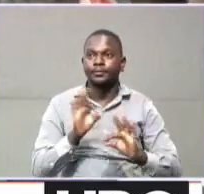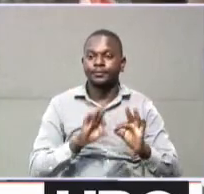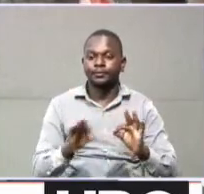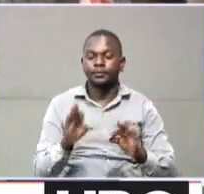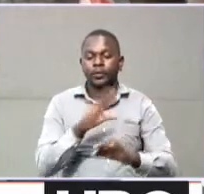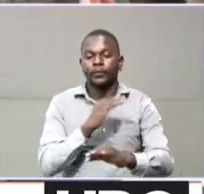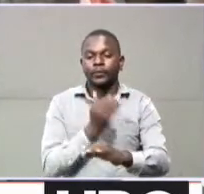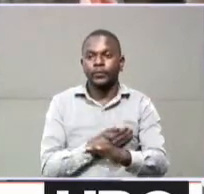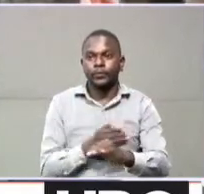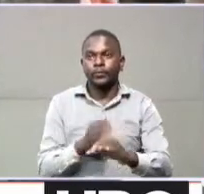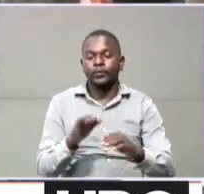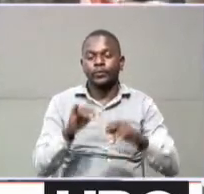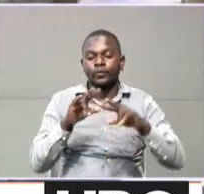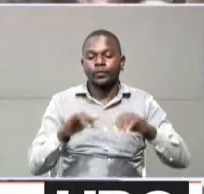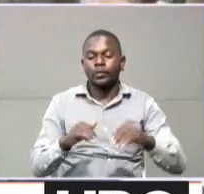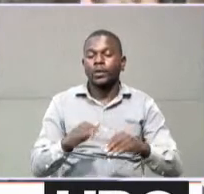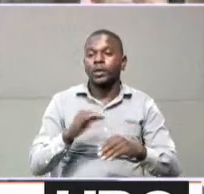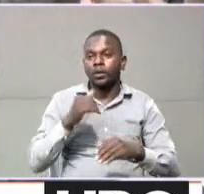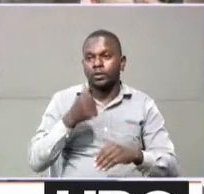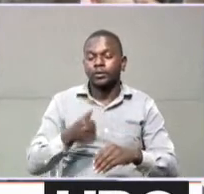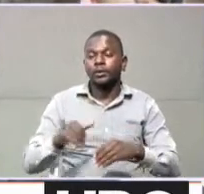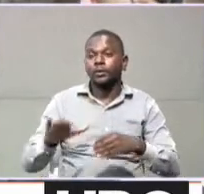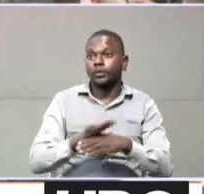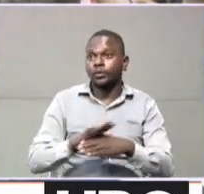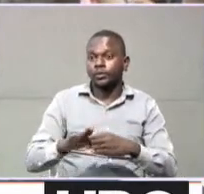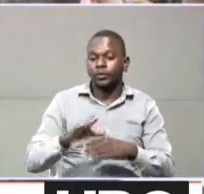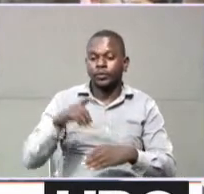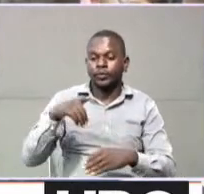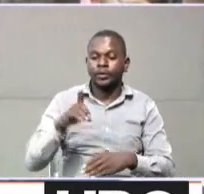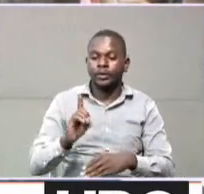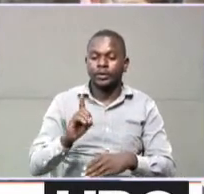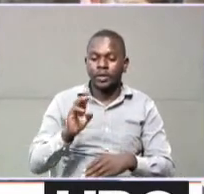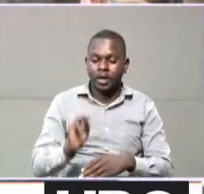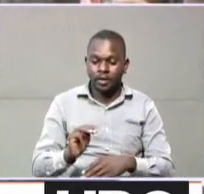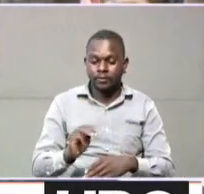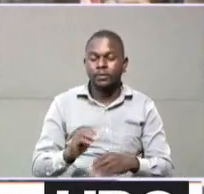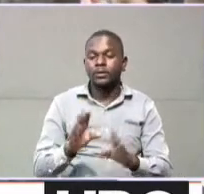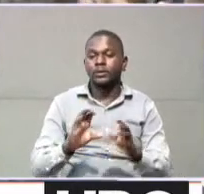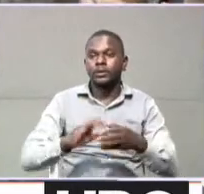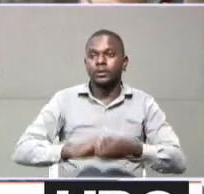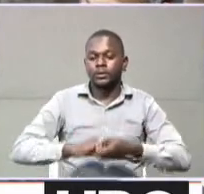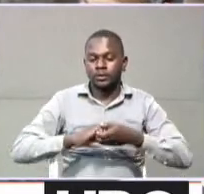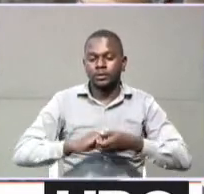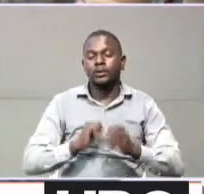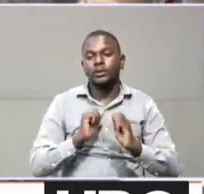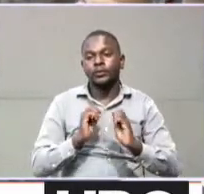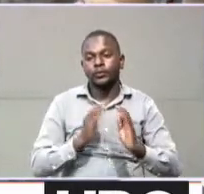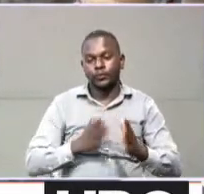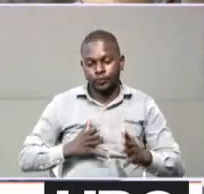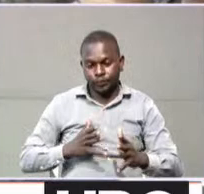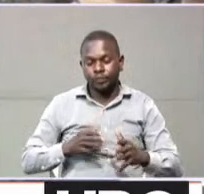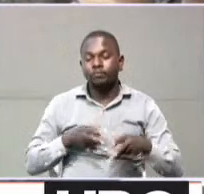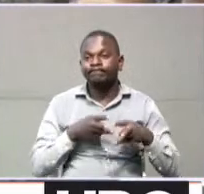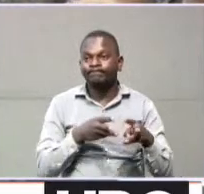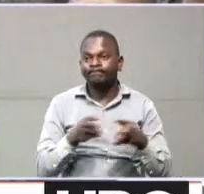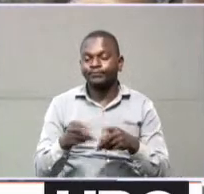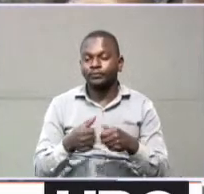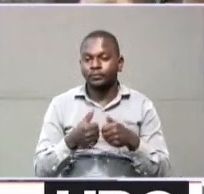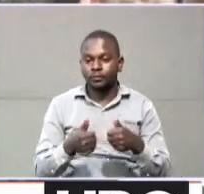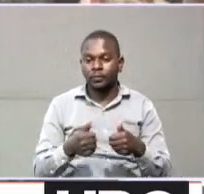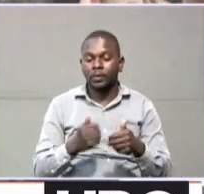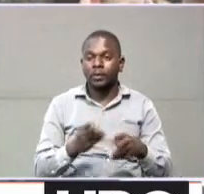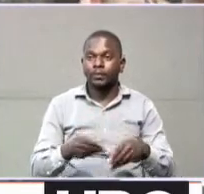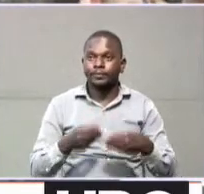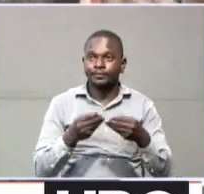capability to track data transactions in the pdm circles if the system is effectively used the tool will